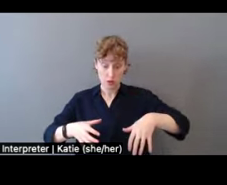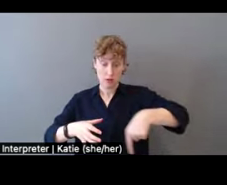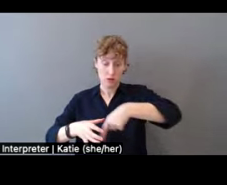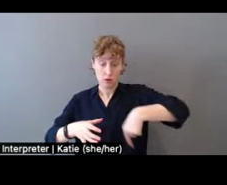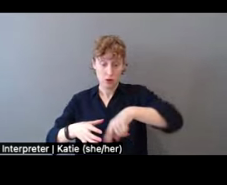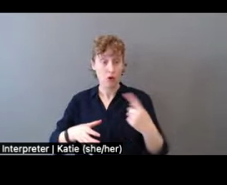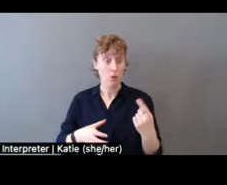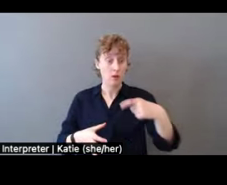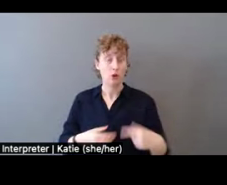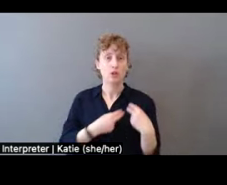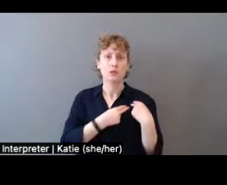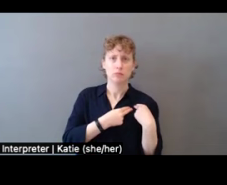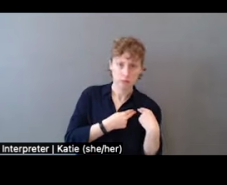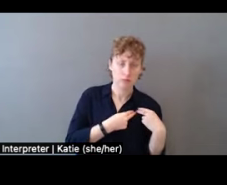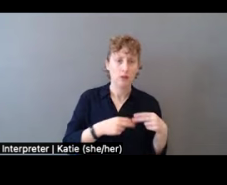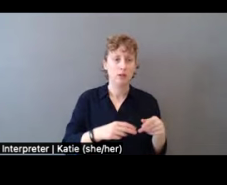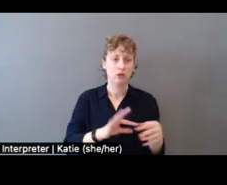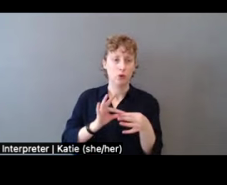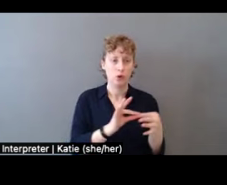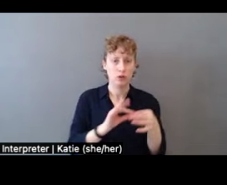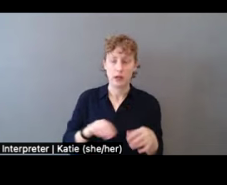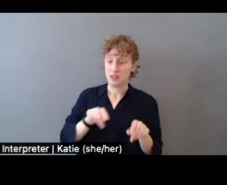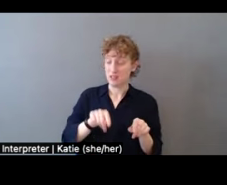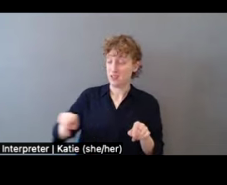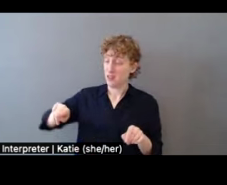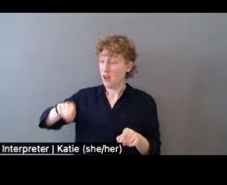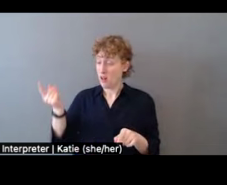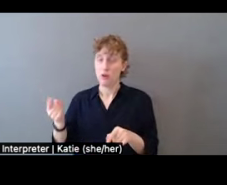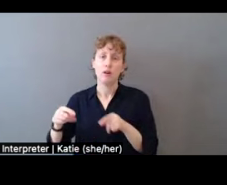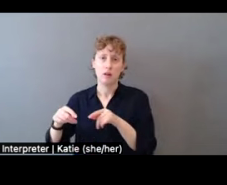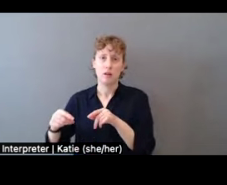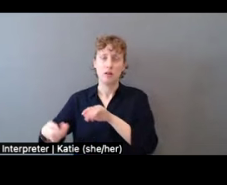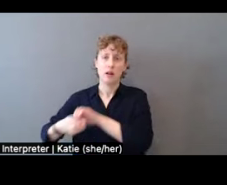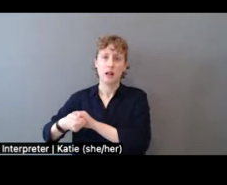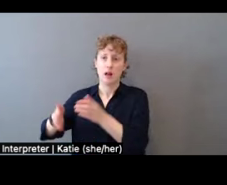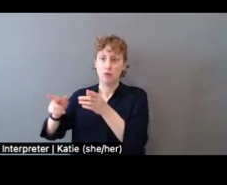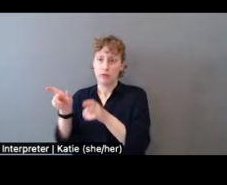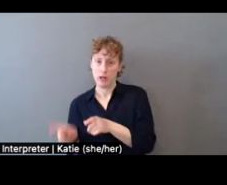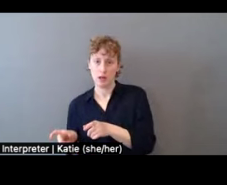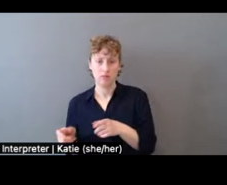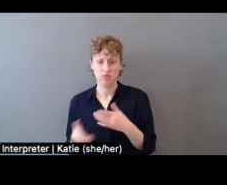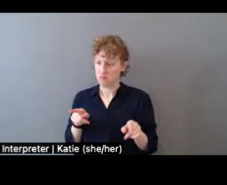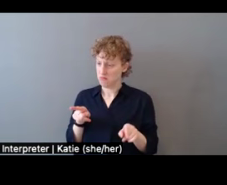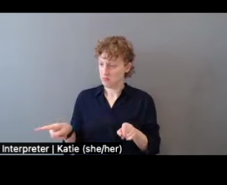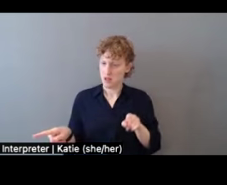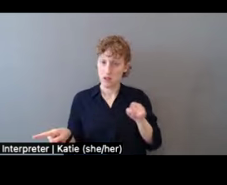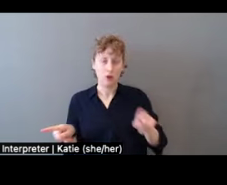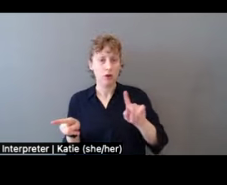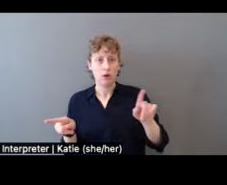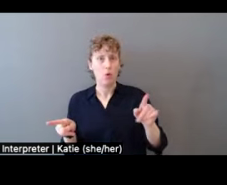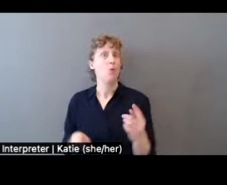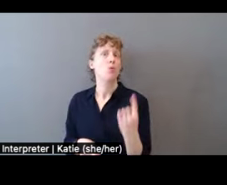coordinator and others will be collaborators. And whether you apply as a coordinator or a collaborator, you can only submit 1